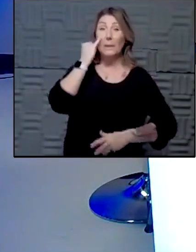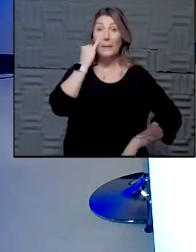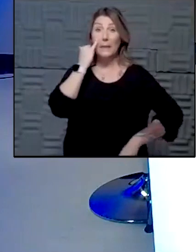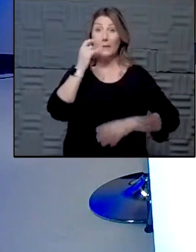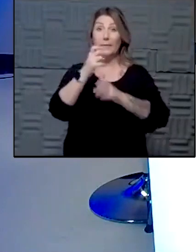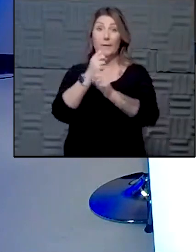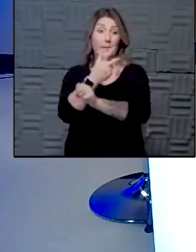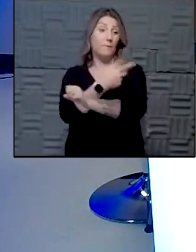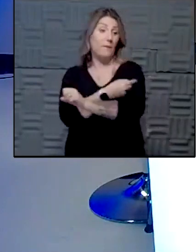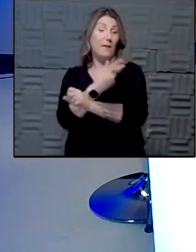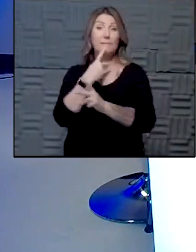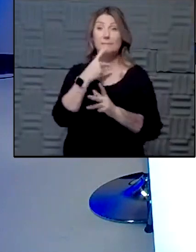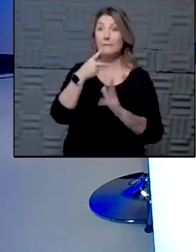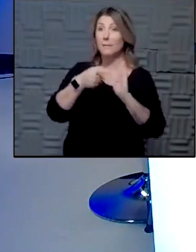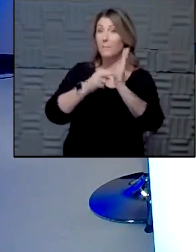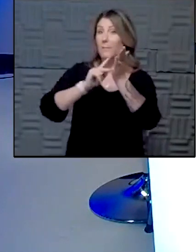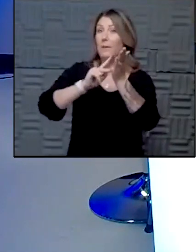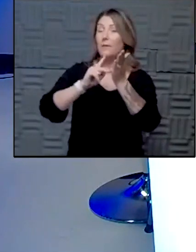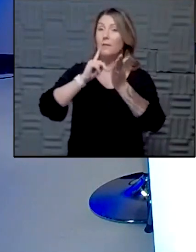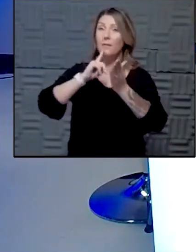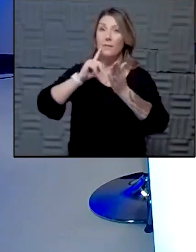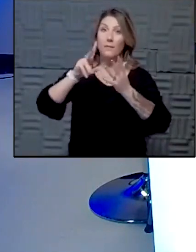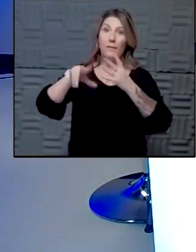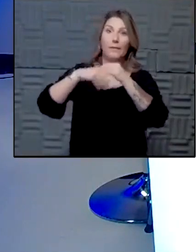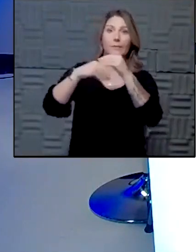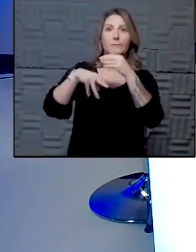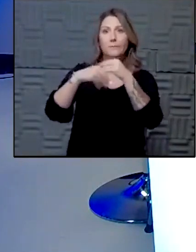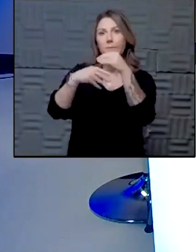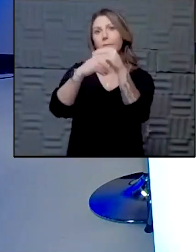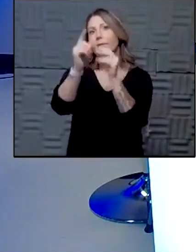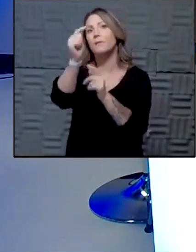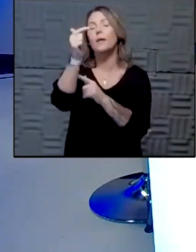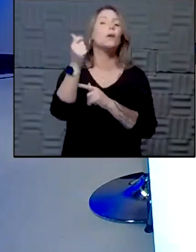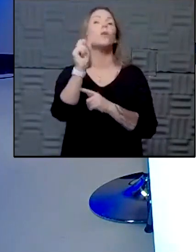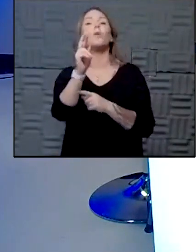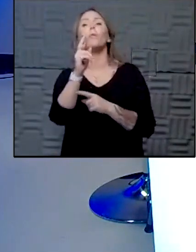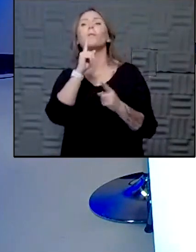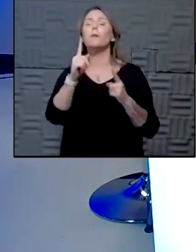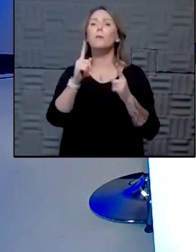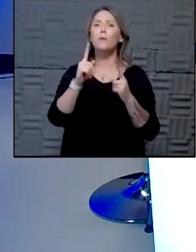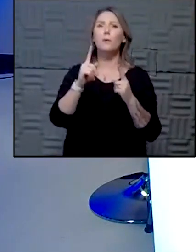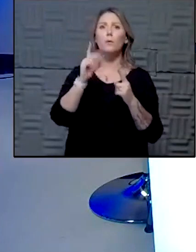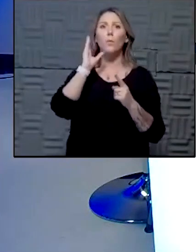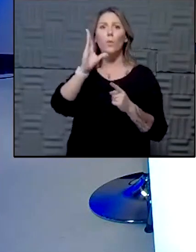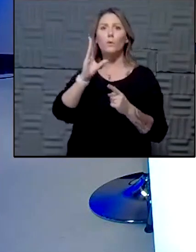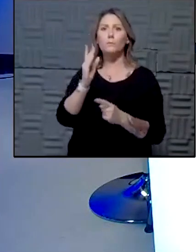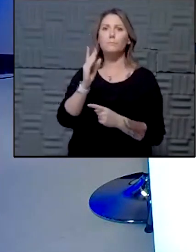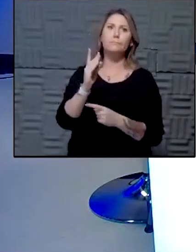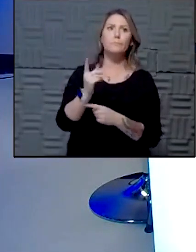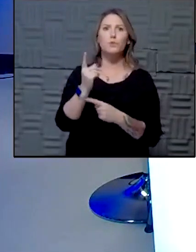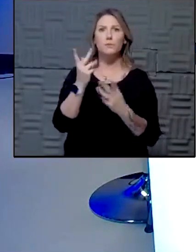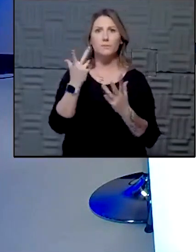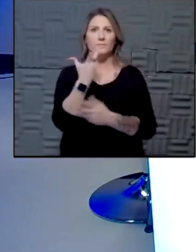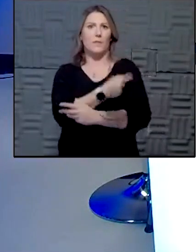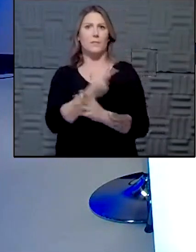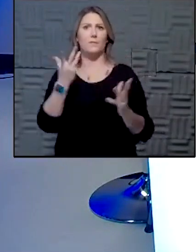this vaccine, does that mean I have to get another and another and another? Can you address a little bit about what we know about